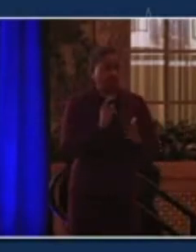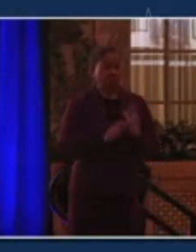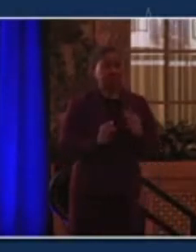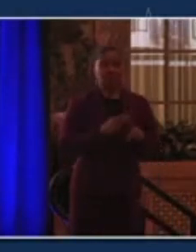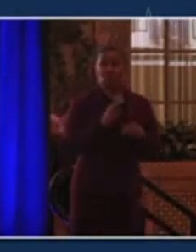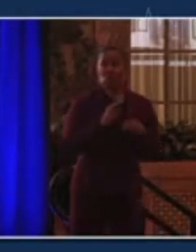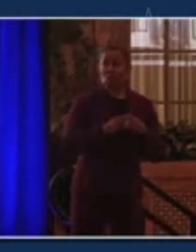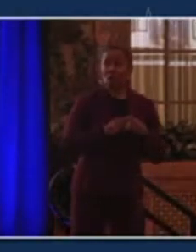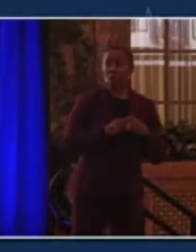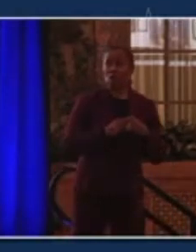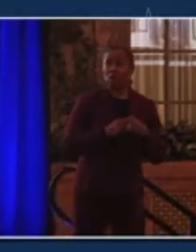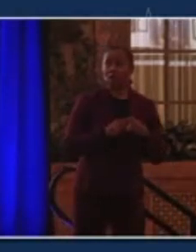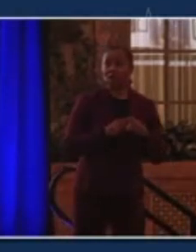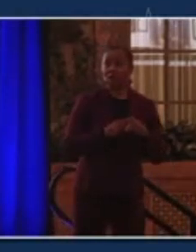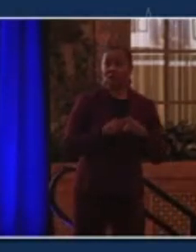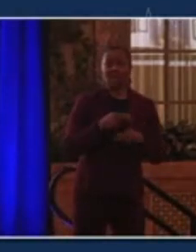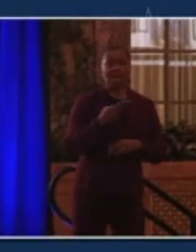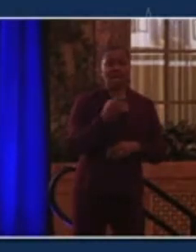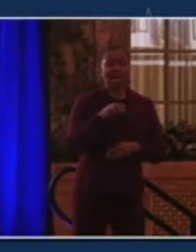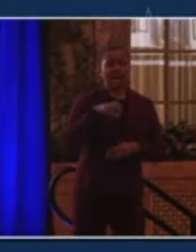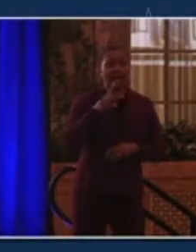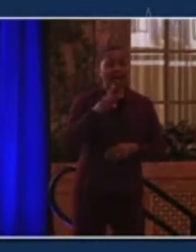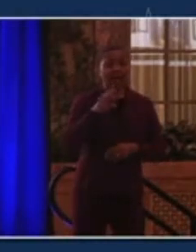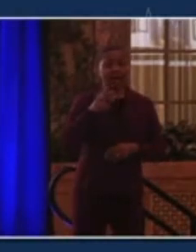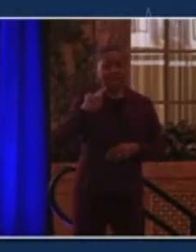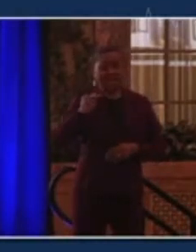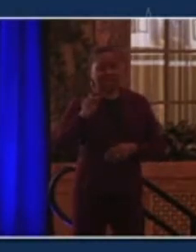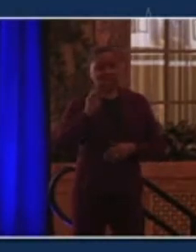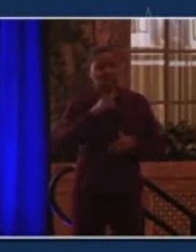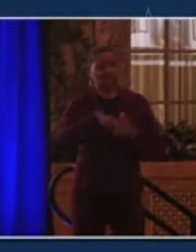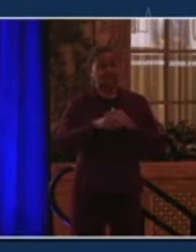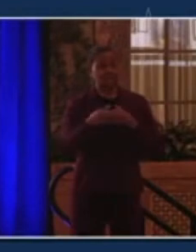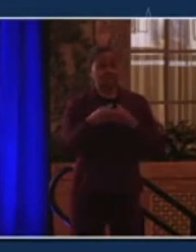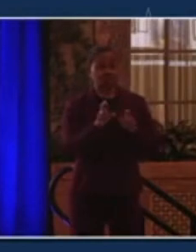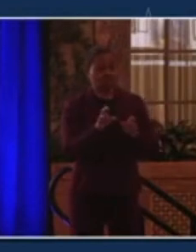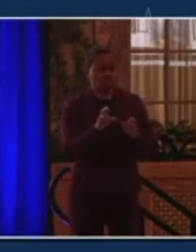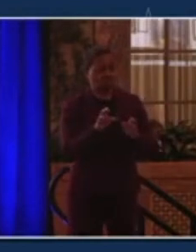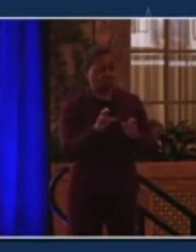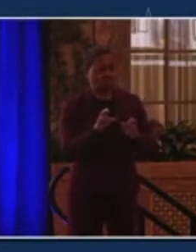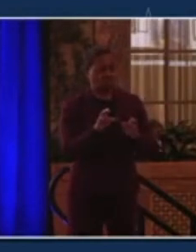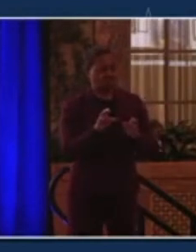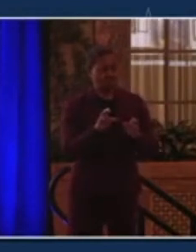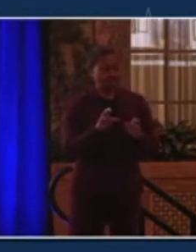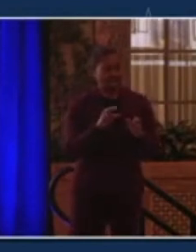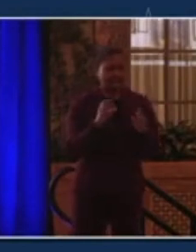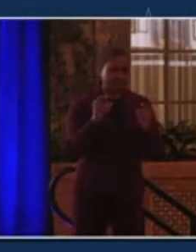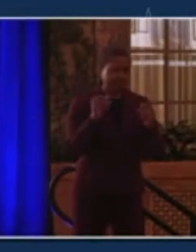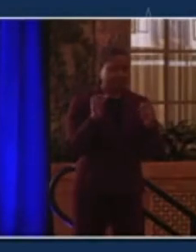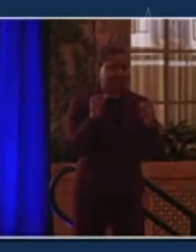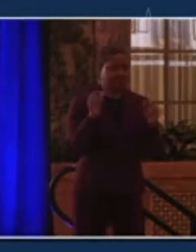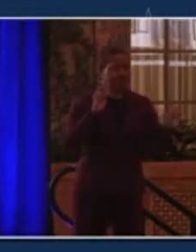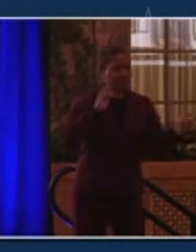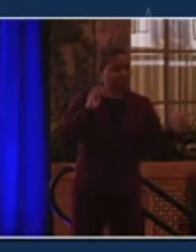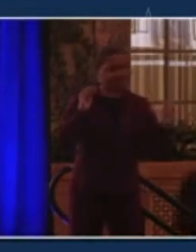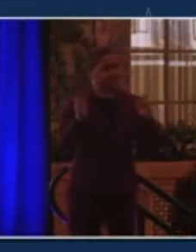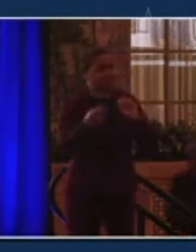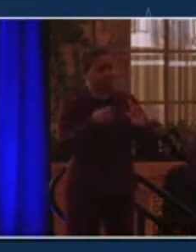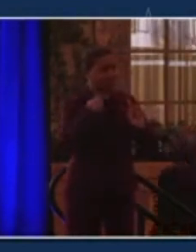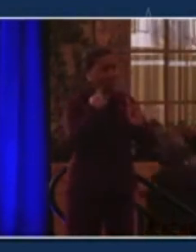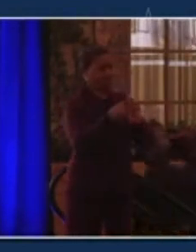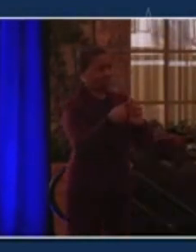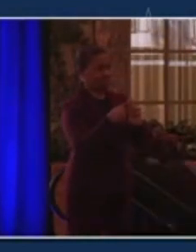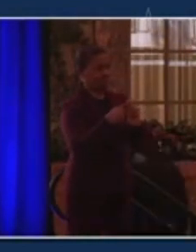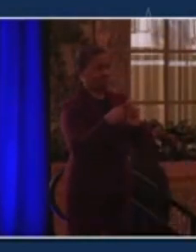call charismatic. He could walk into a room and light up the whole room. But